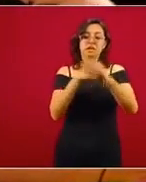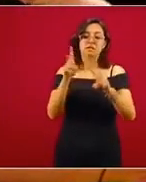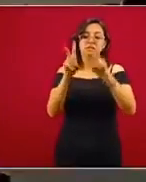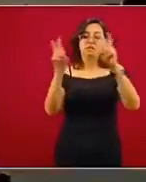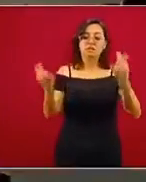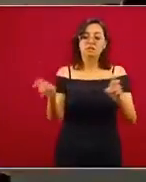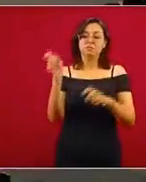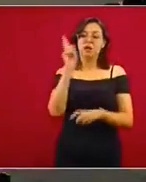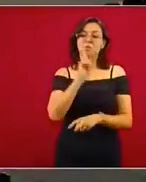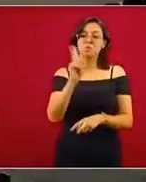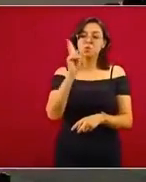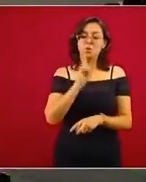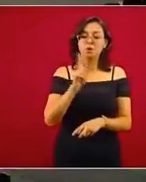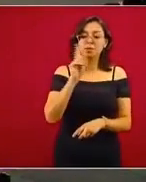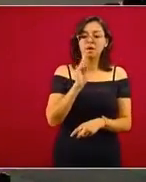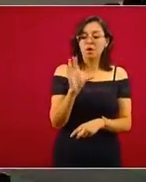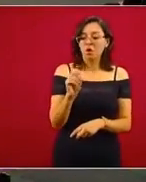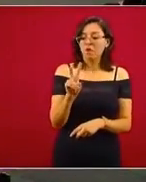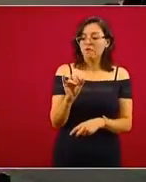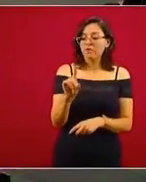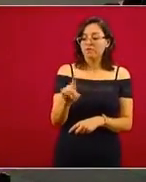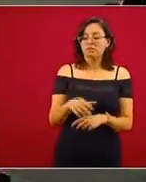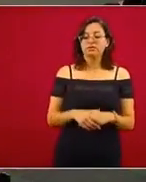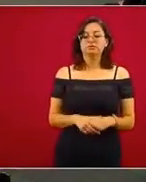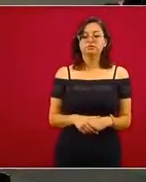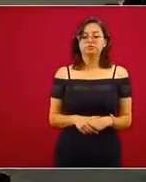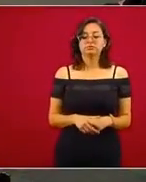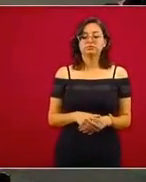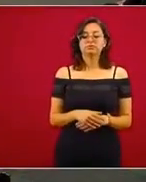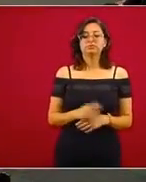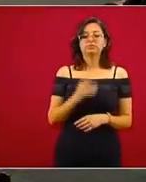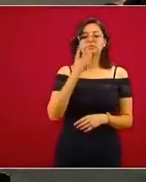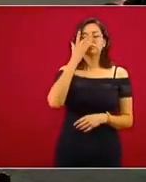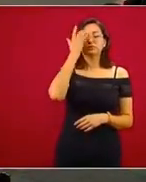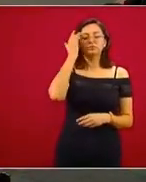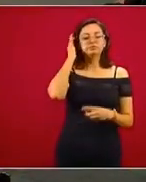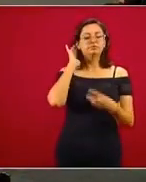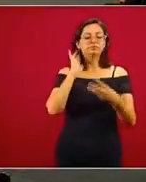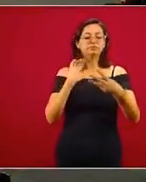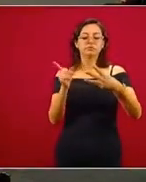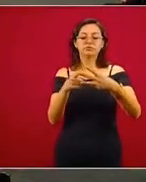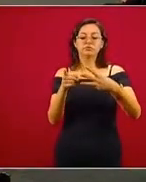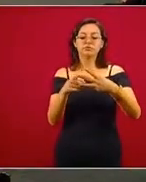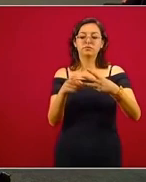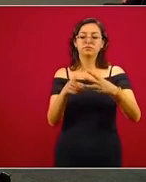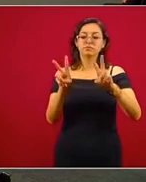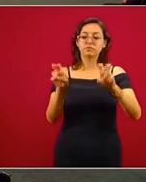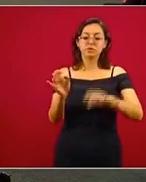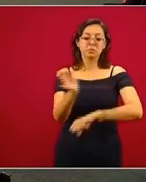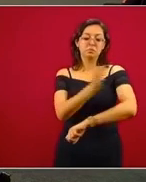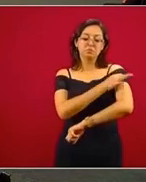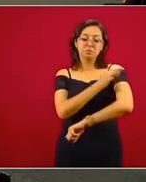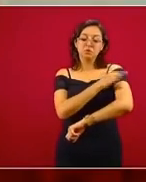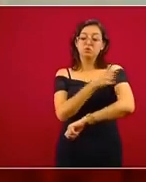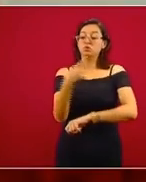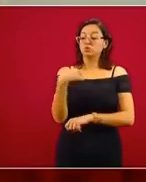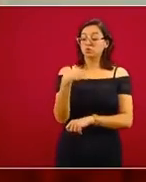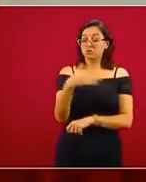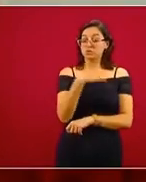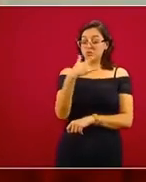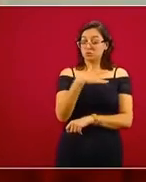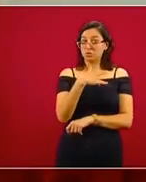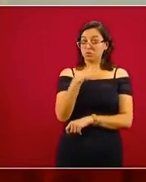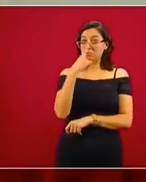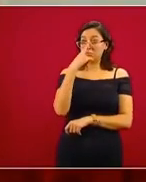Lightspeed? Con mucho And what gusto. is your Sobre stance vacunas, in terms primero, of this polemical no soy theme tan subject optimista of de que tengamos una tests? vacuna About